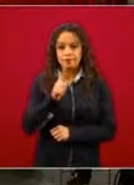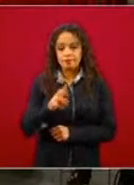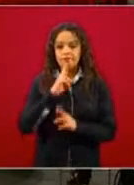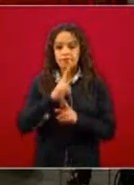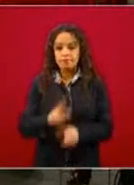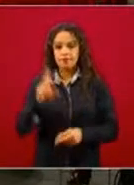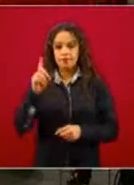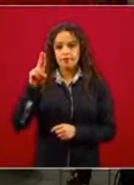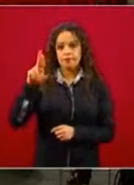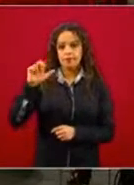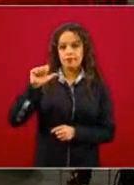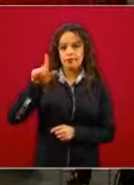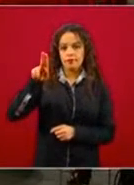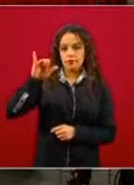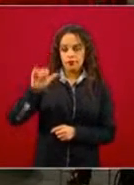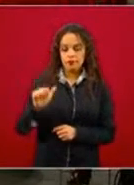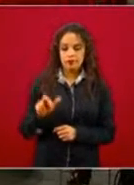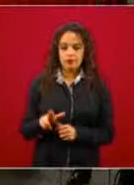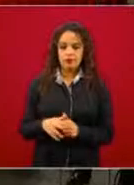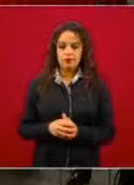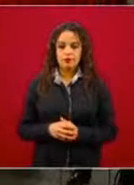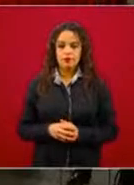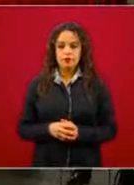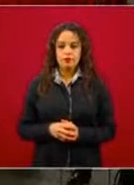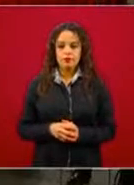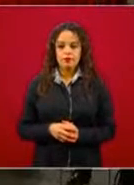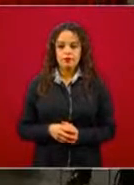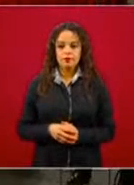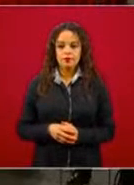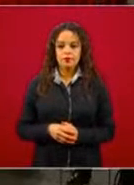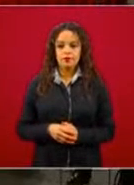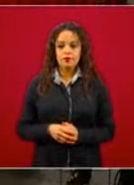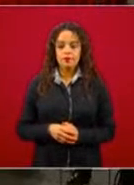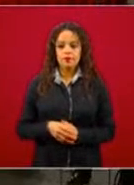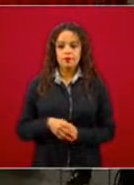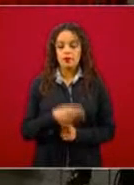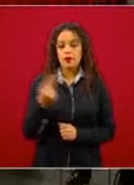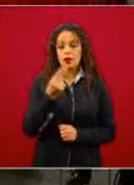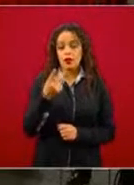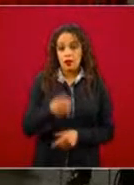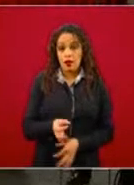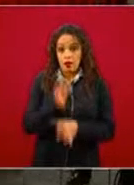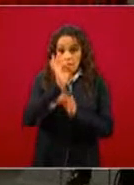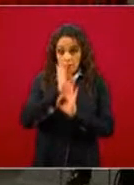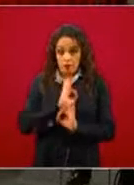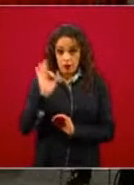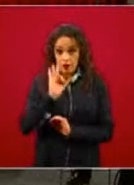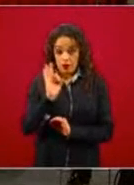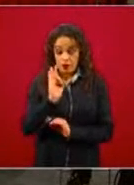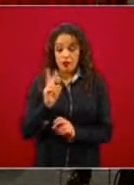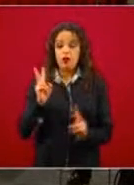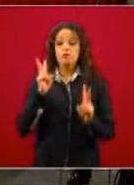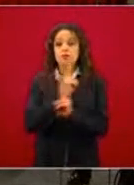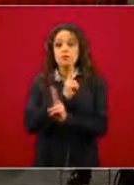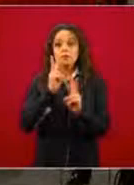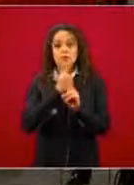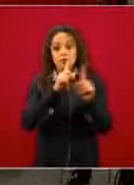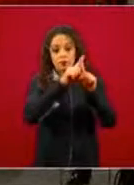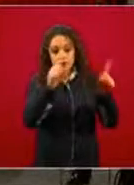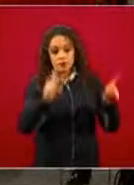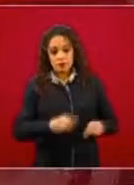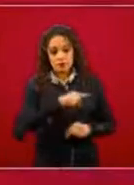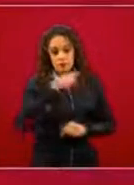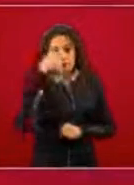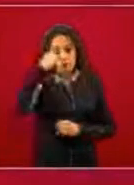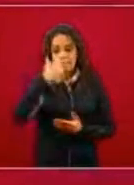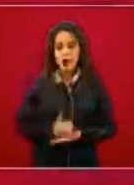So Dr. Alomia will answer this question. Well, particularly with the patients that have needed a ventilator or